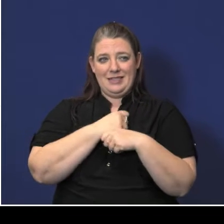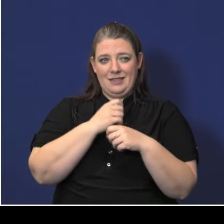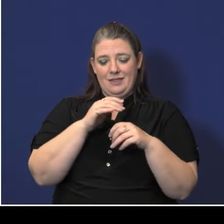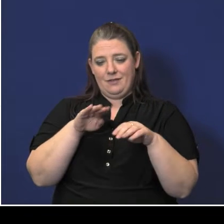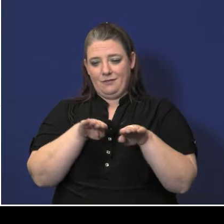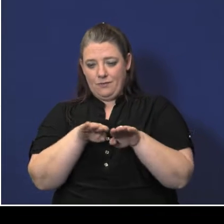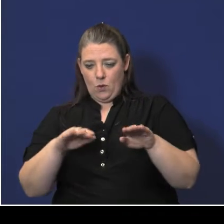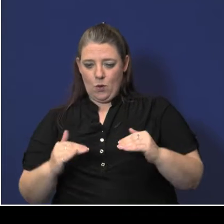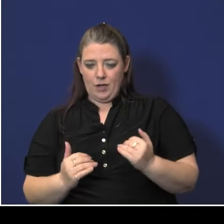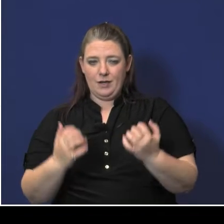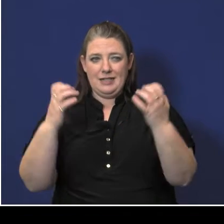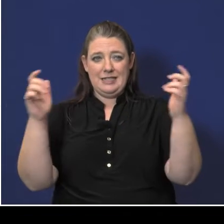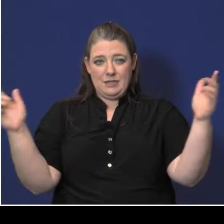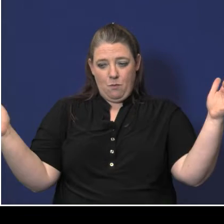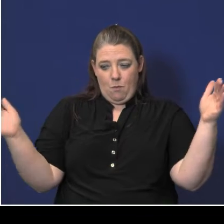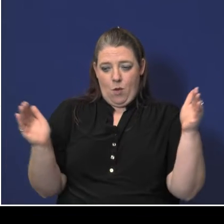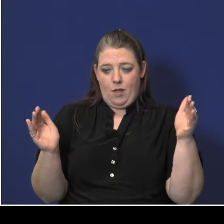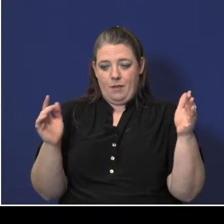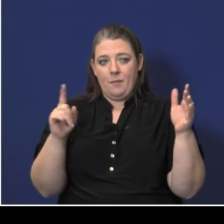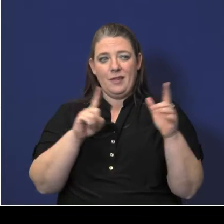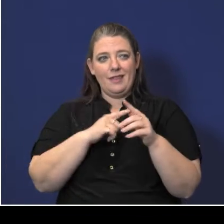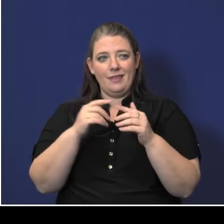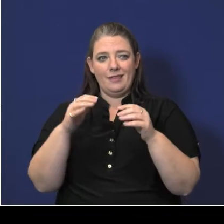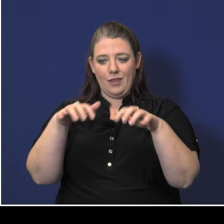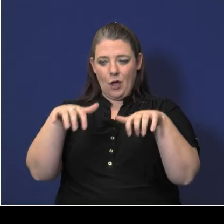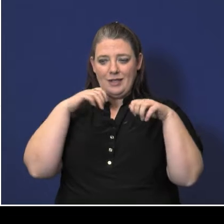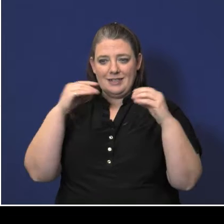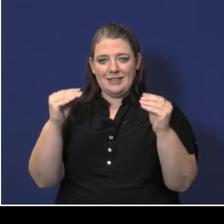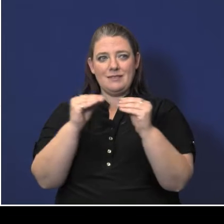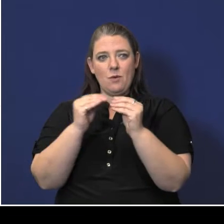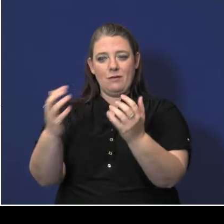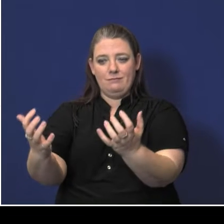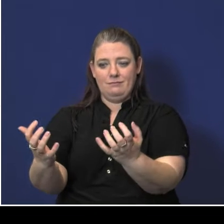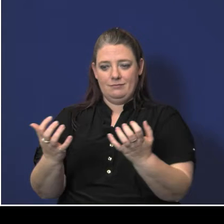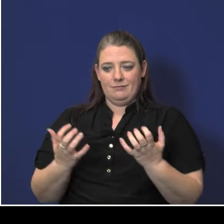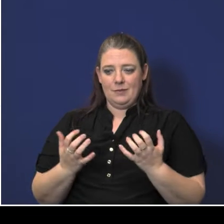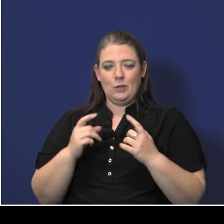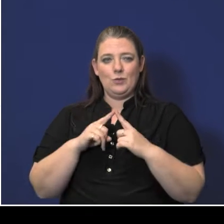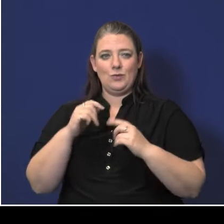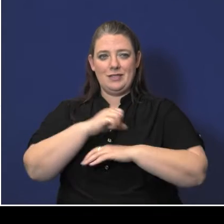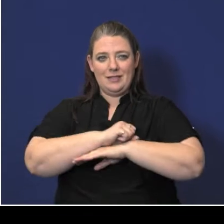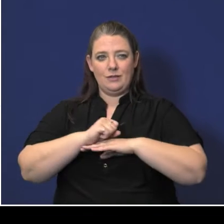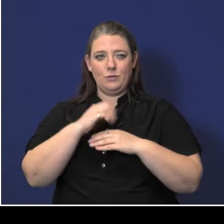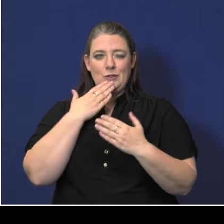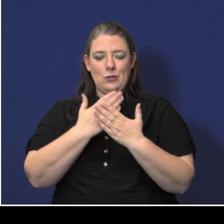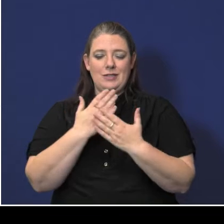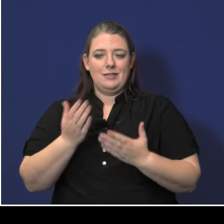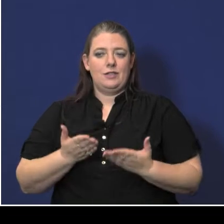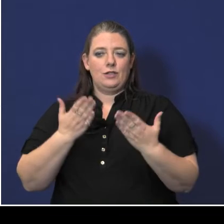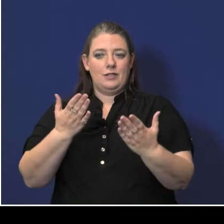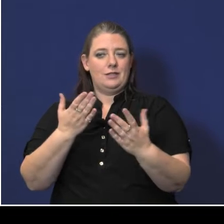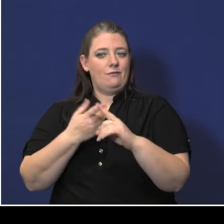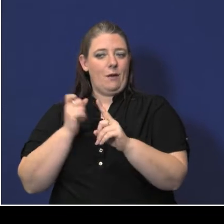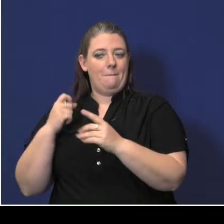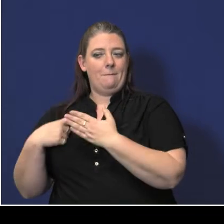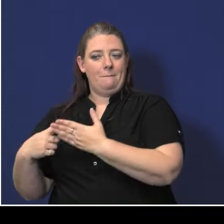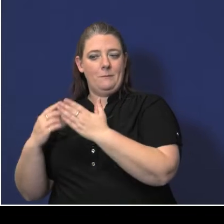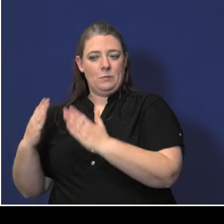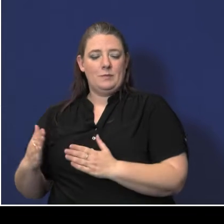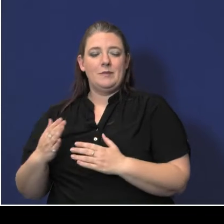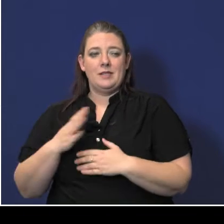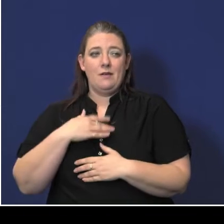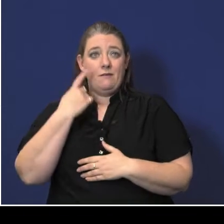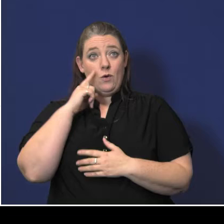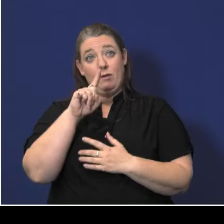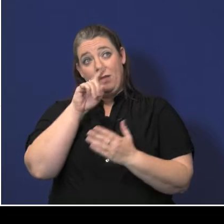same time, actually, it brings the audience a little closer. So again, that was one of the great suggestions from our consultants. So it makes it, although for